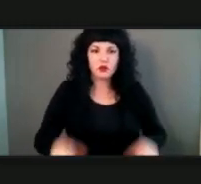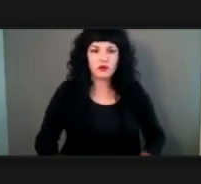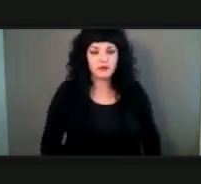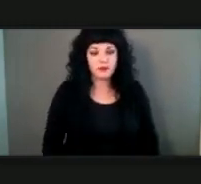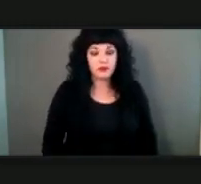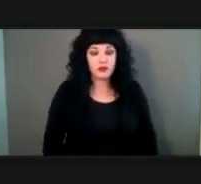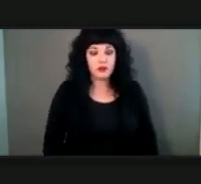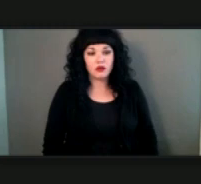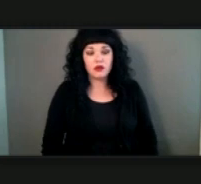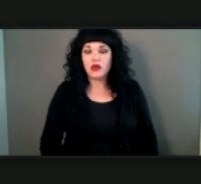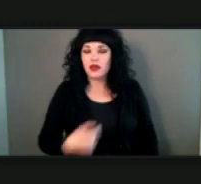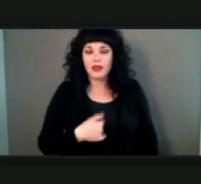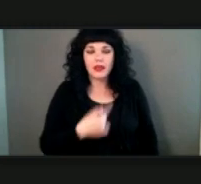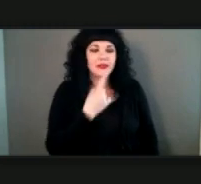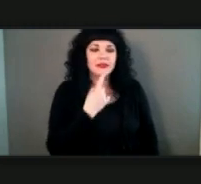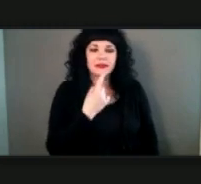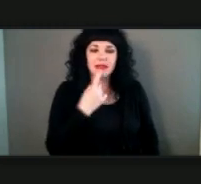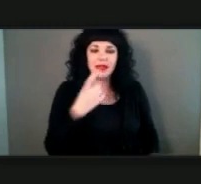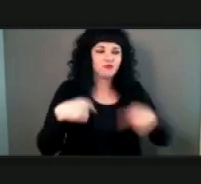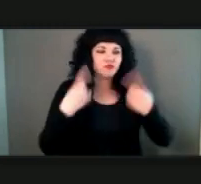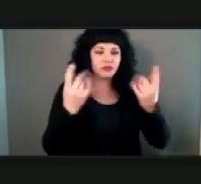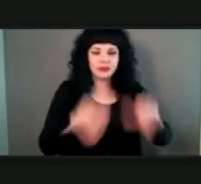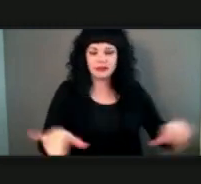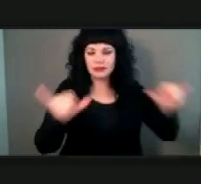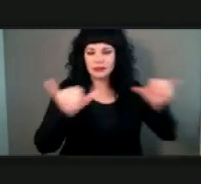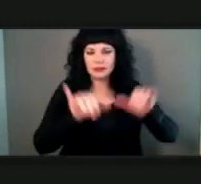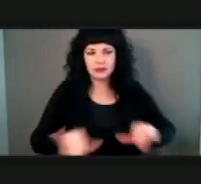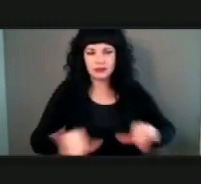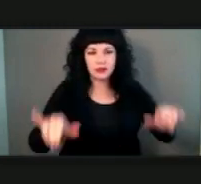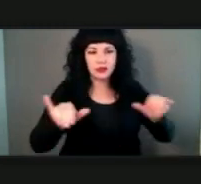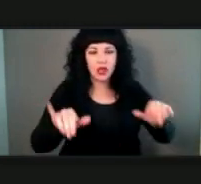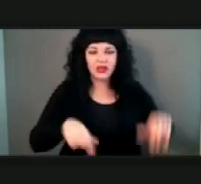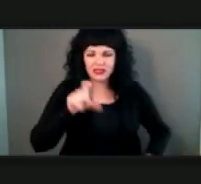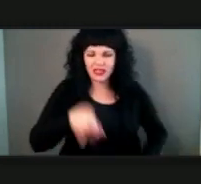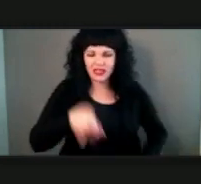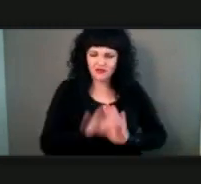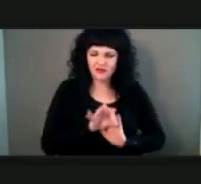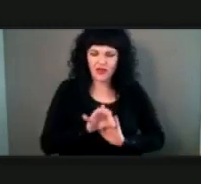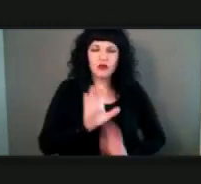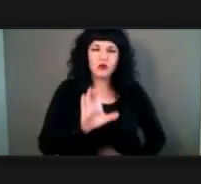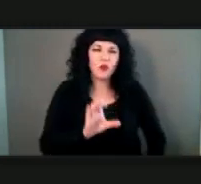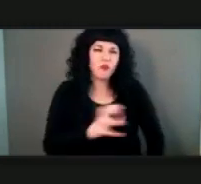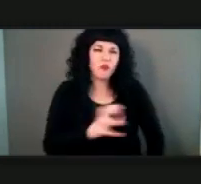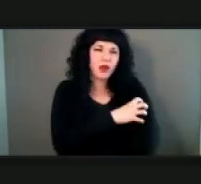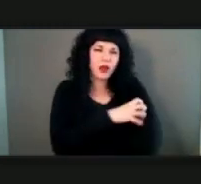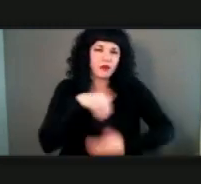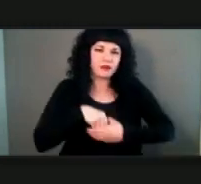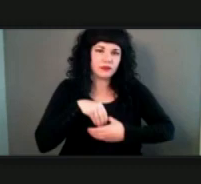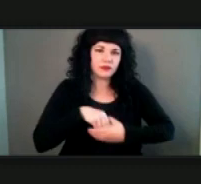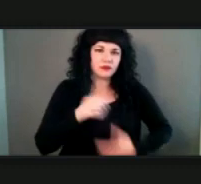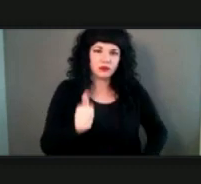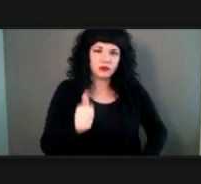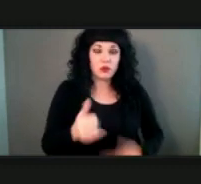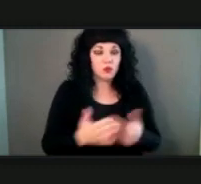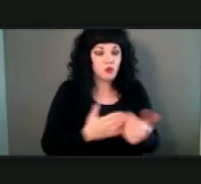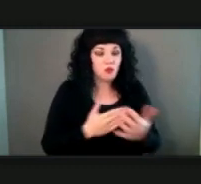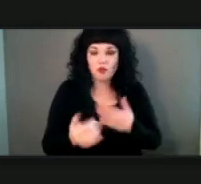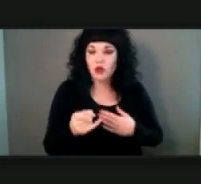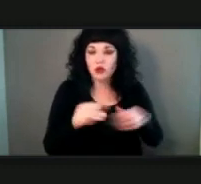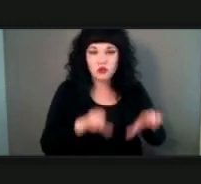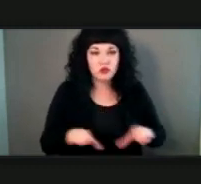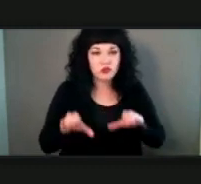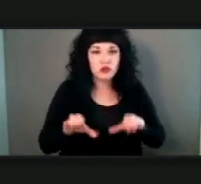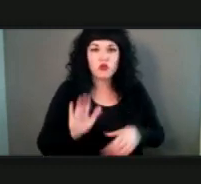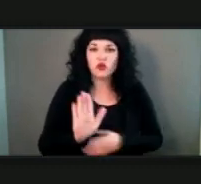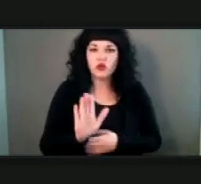that what they have to do more than anything is find that power within themselves, within what they do, within whatever their craft is, within whatever they care about.